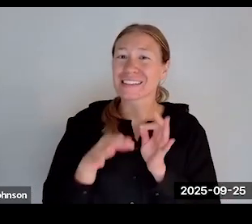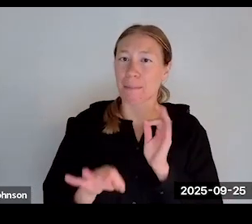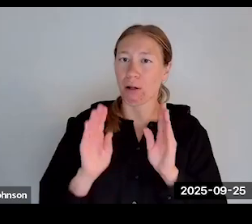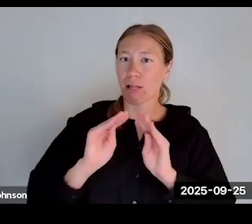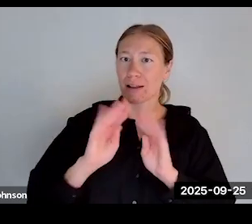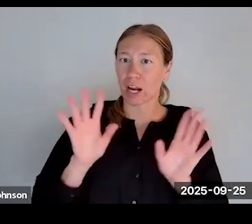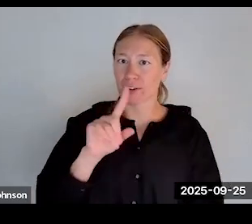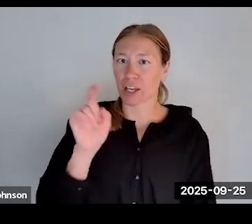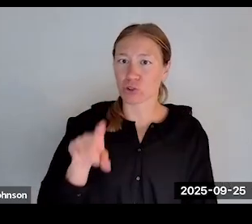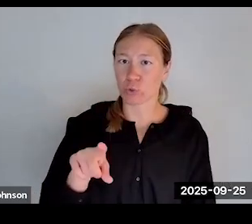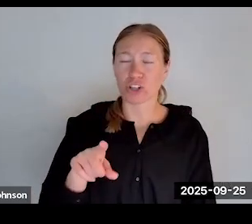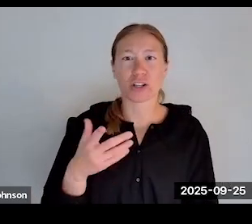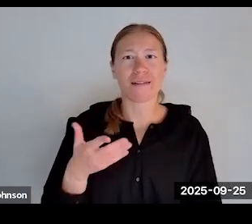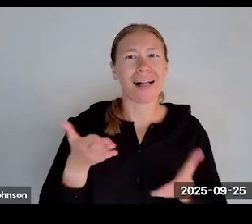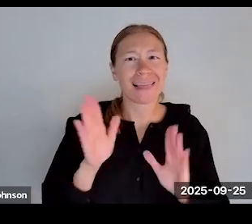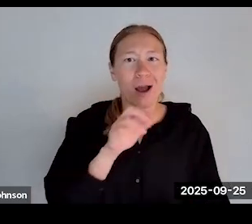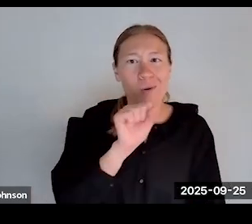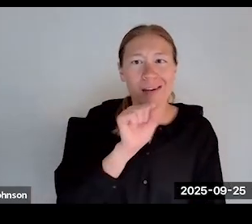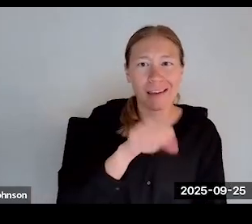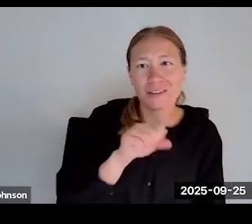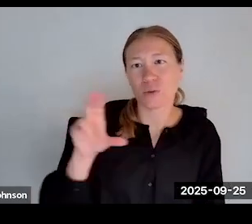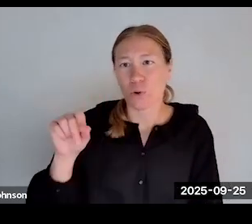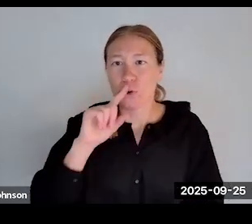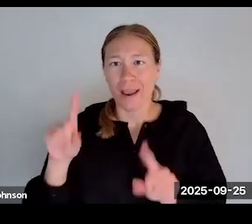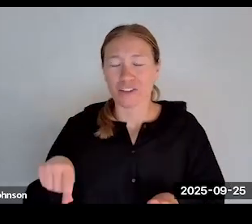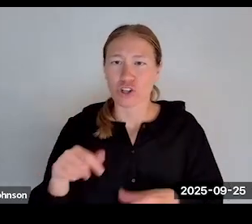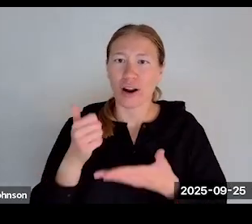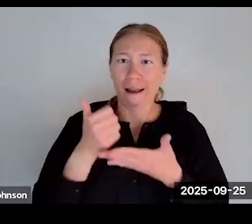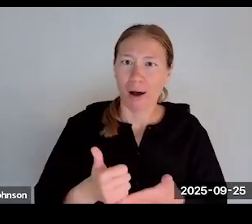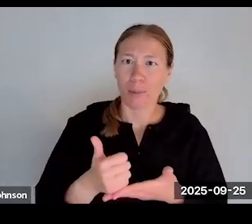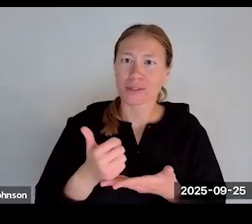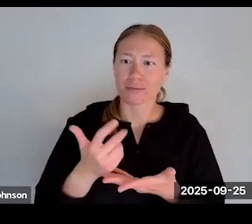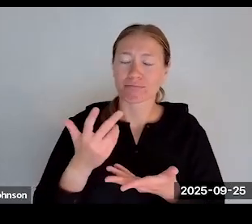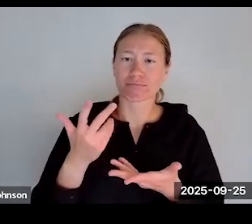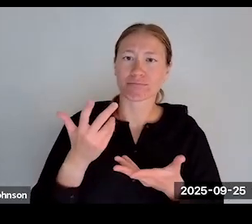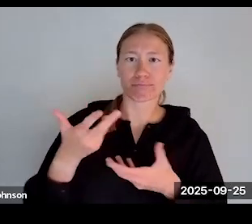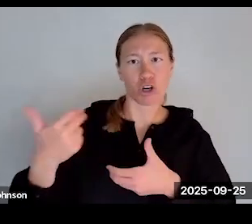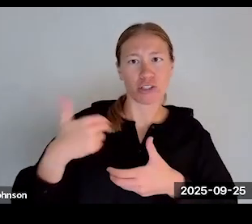for a yes or no answer can make participation easier.